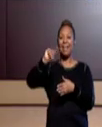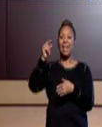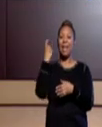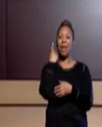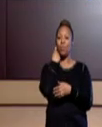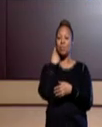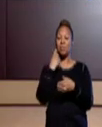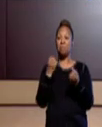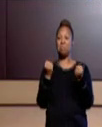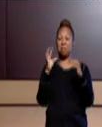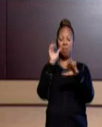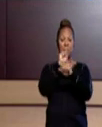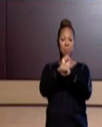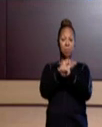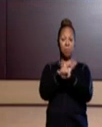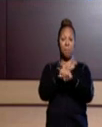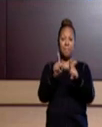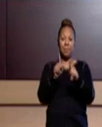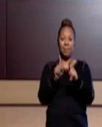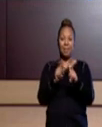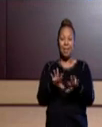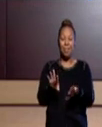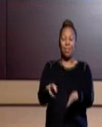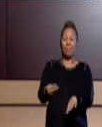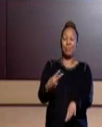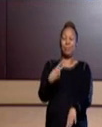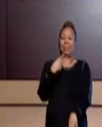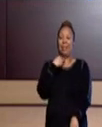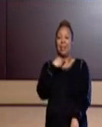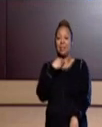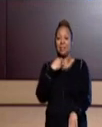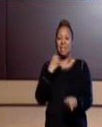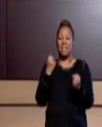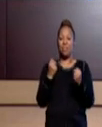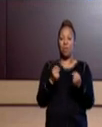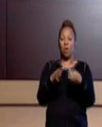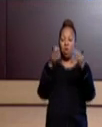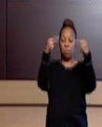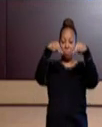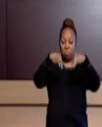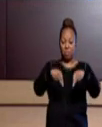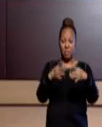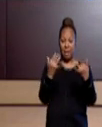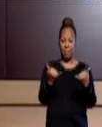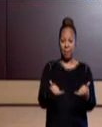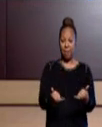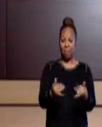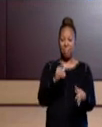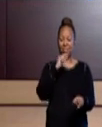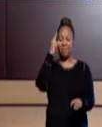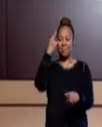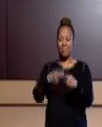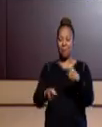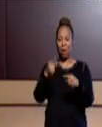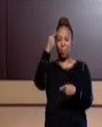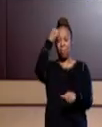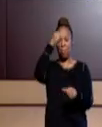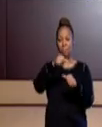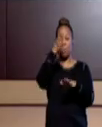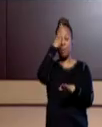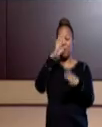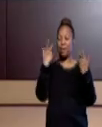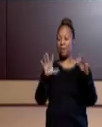done a miracle for them, but they were so locked up in the present trauma that they couldn't remember what God had already